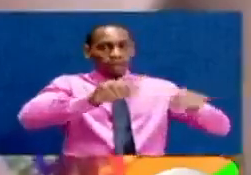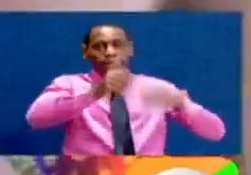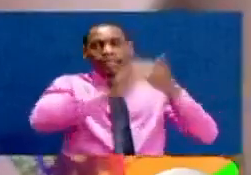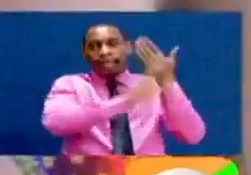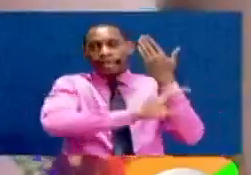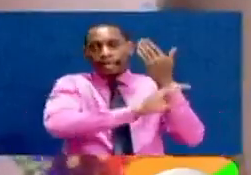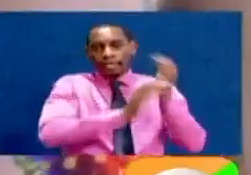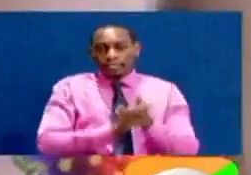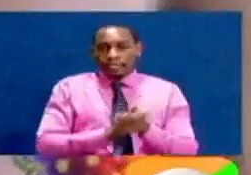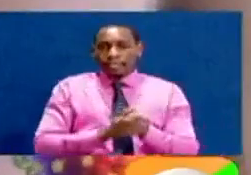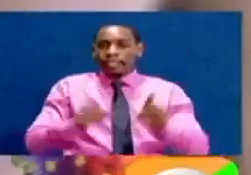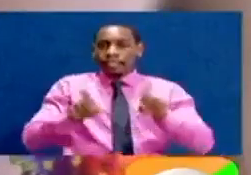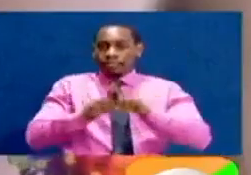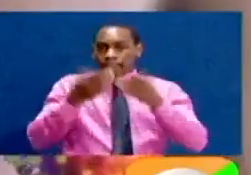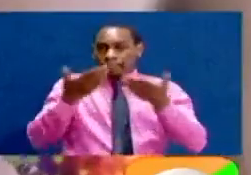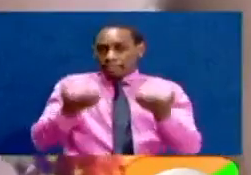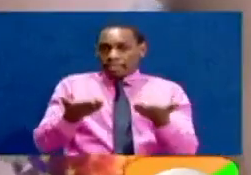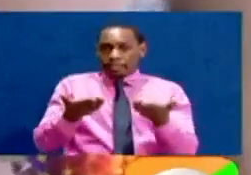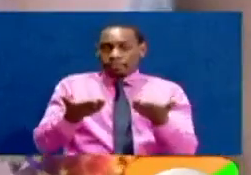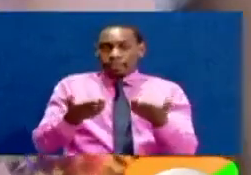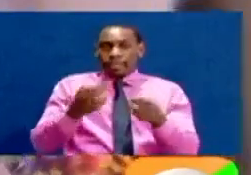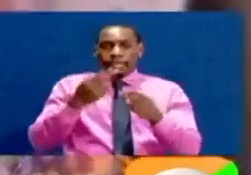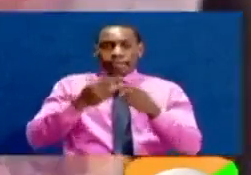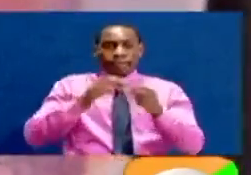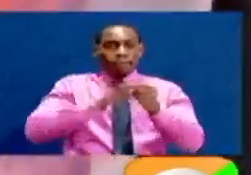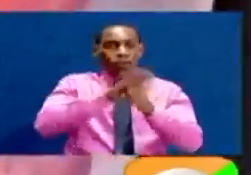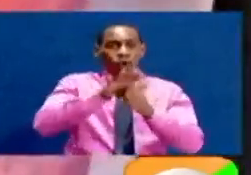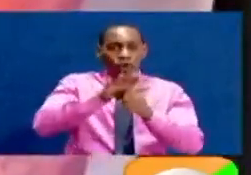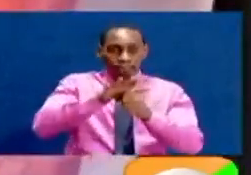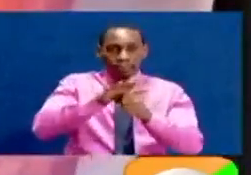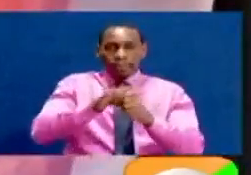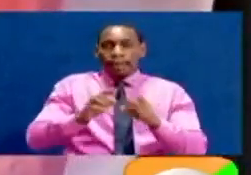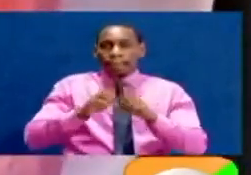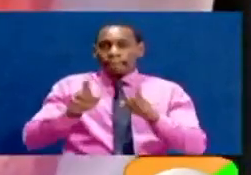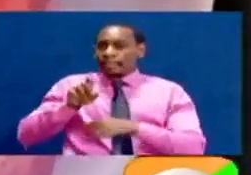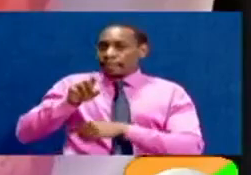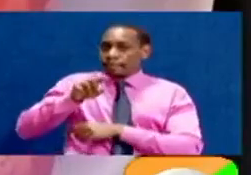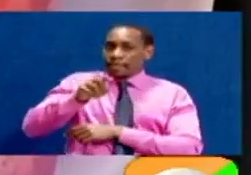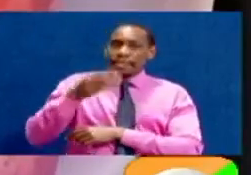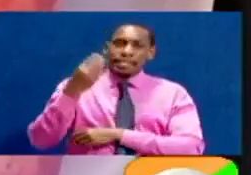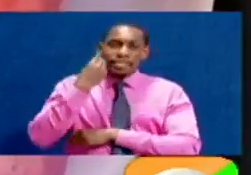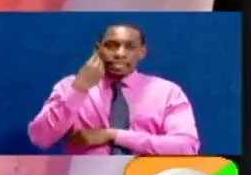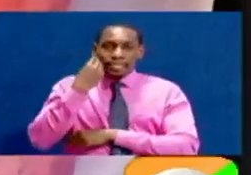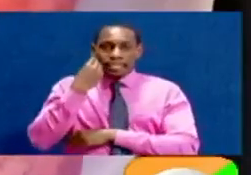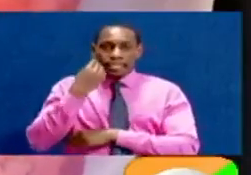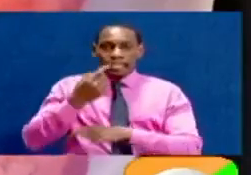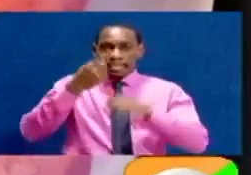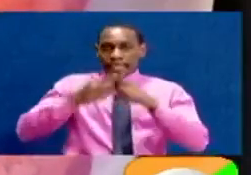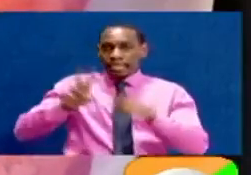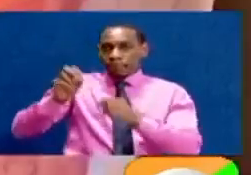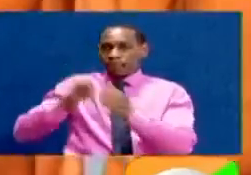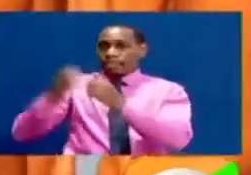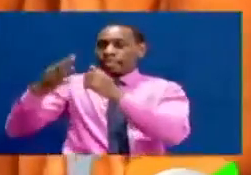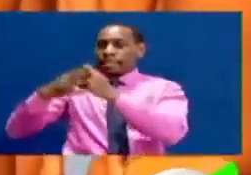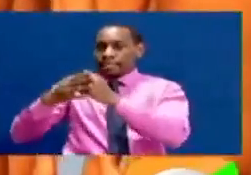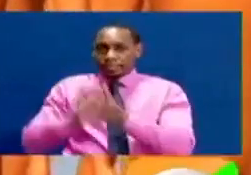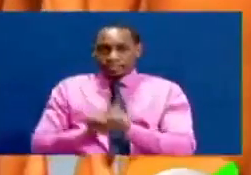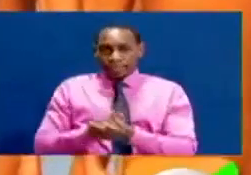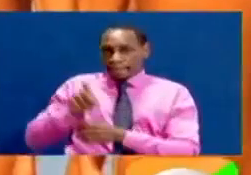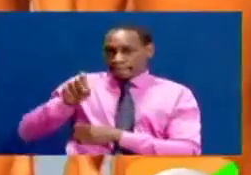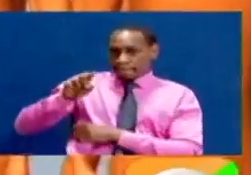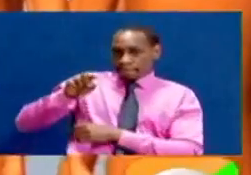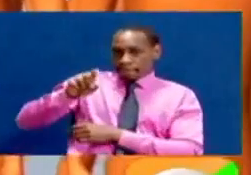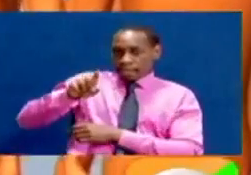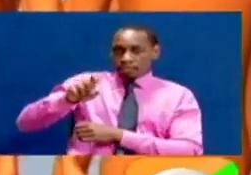countries, causing what is now known as COVID-19 or the coronavirus disease of 2019. As the